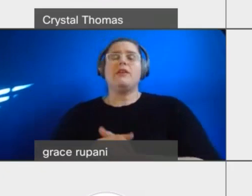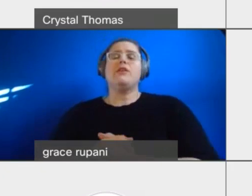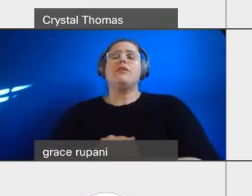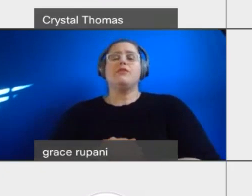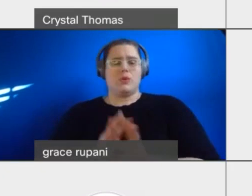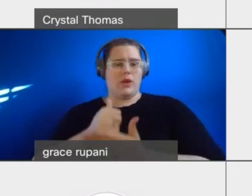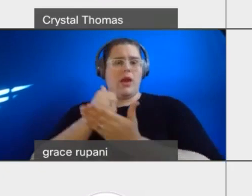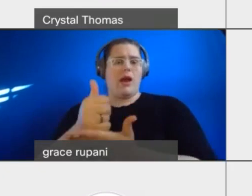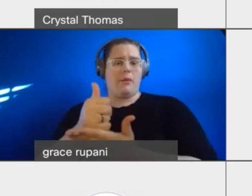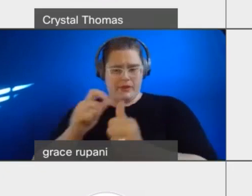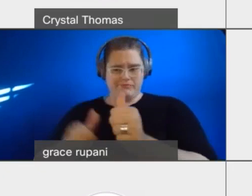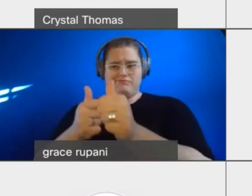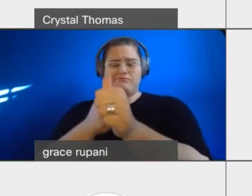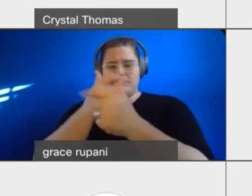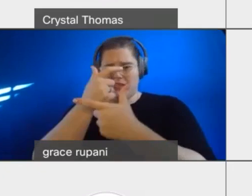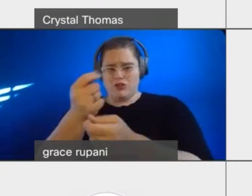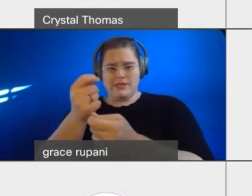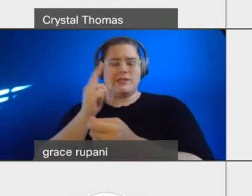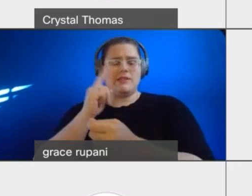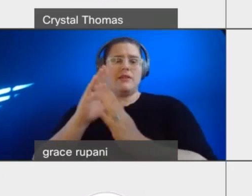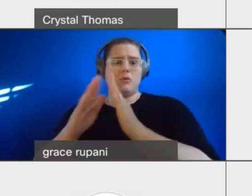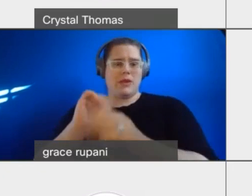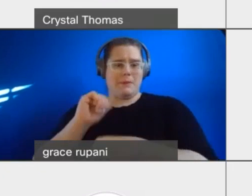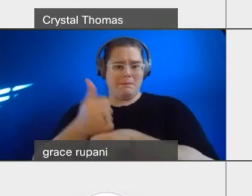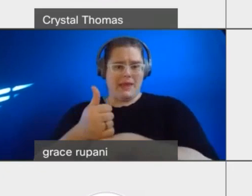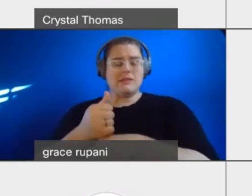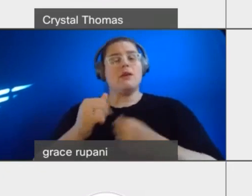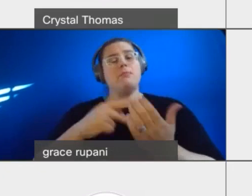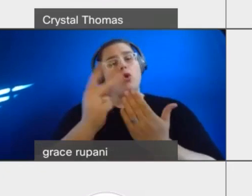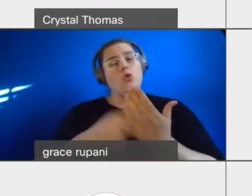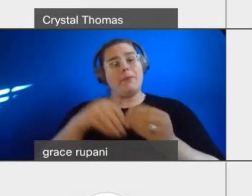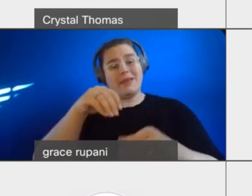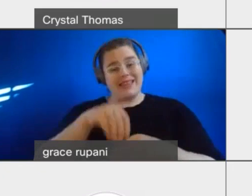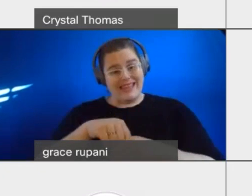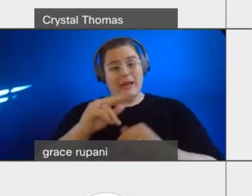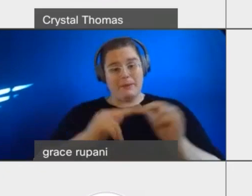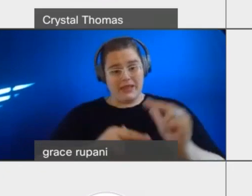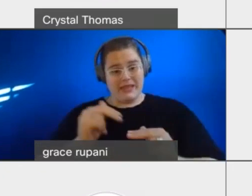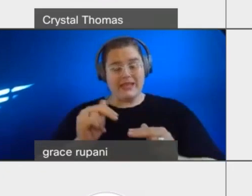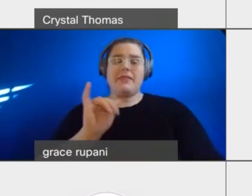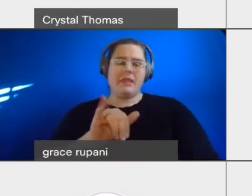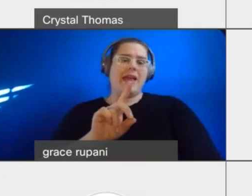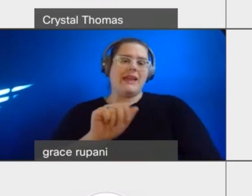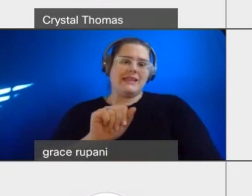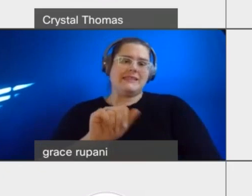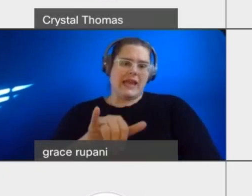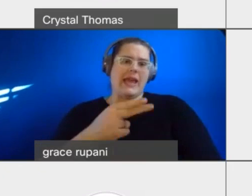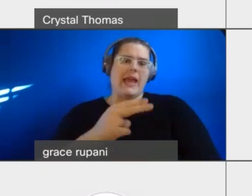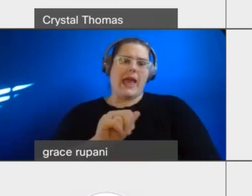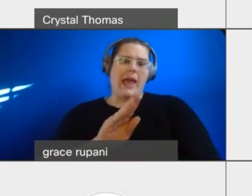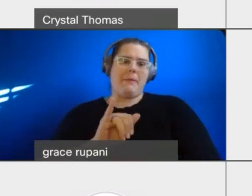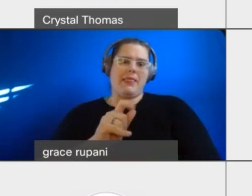community-based. Programming within a building is day habilitation, so we have no plans of having